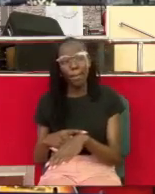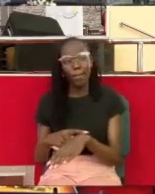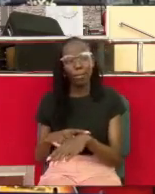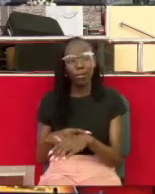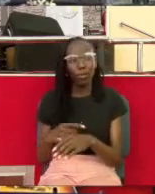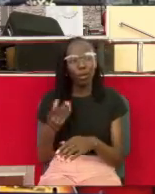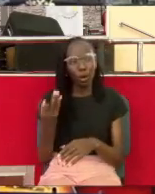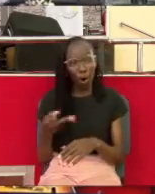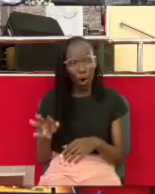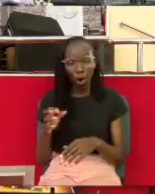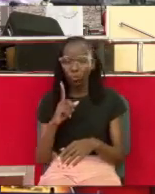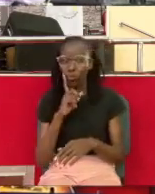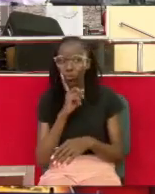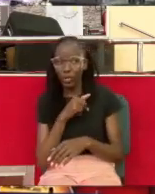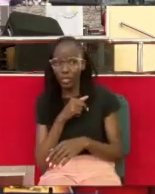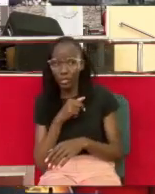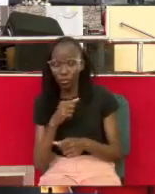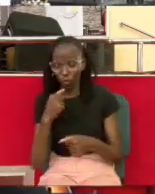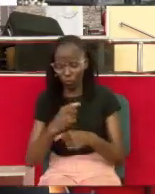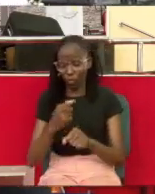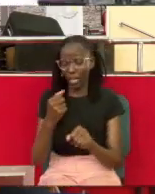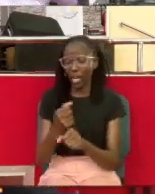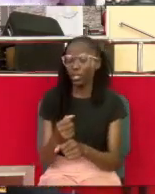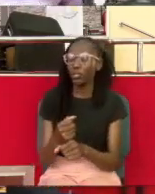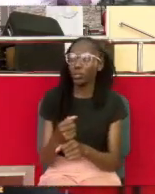or completion of the action.